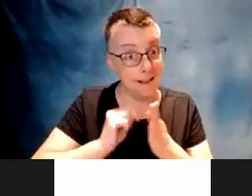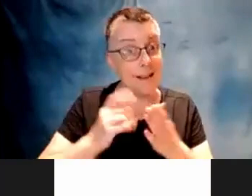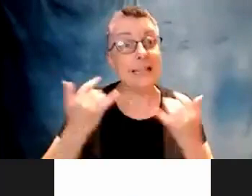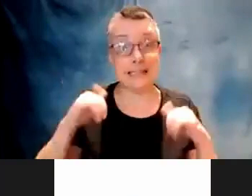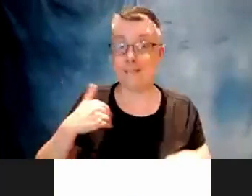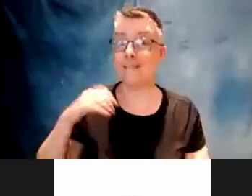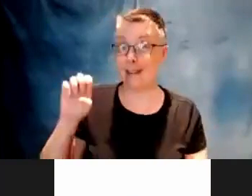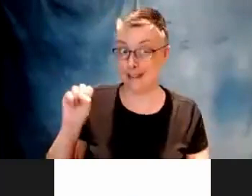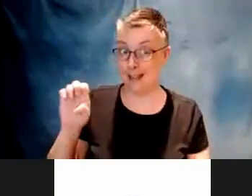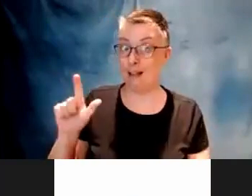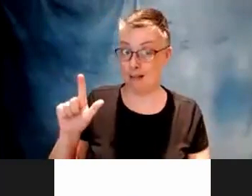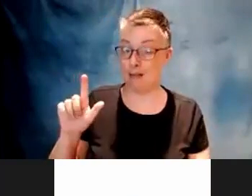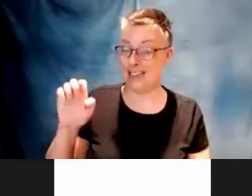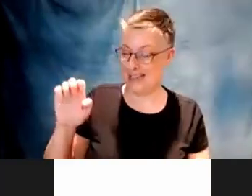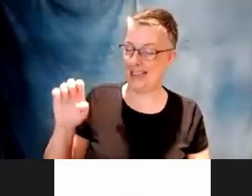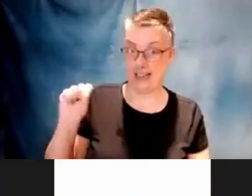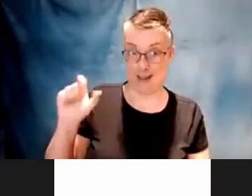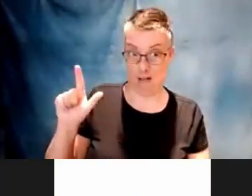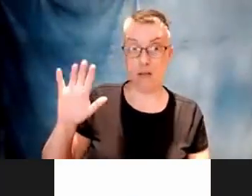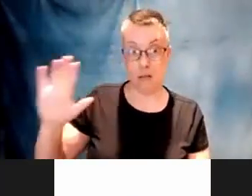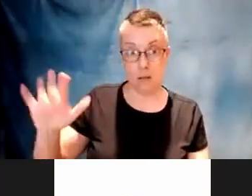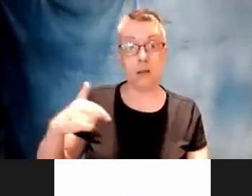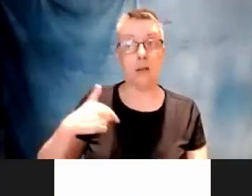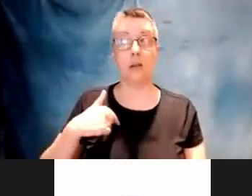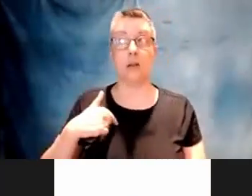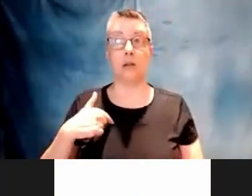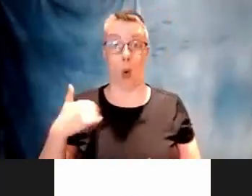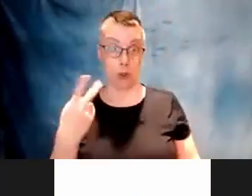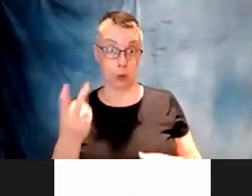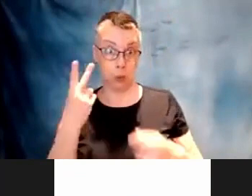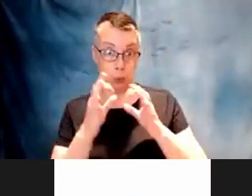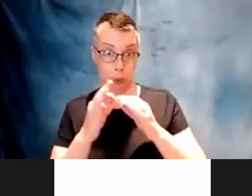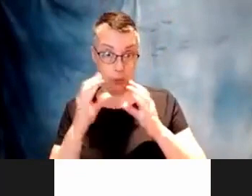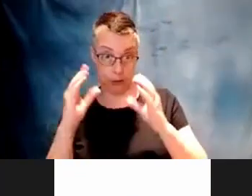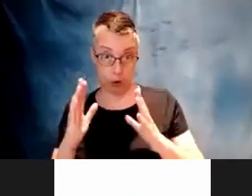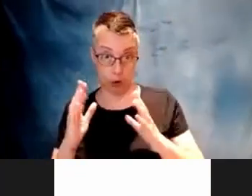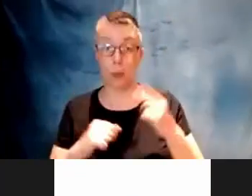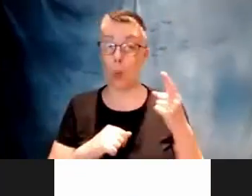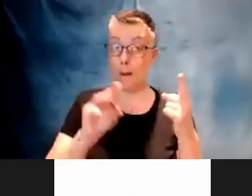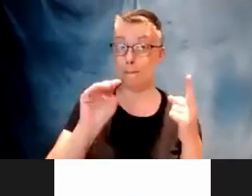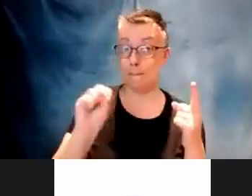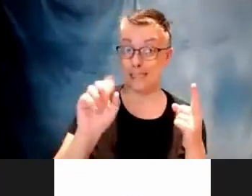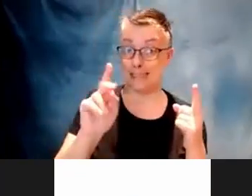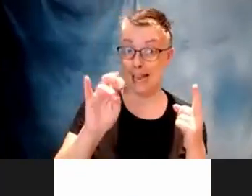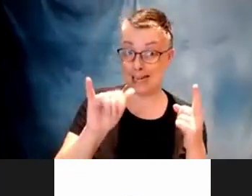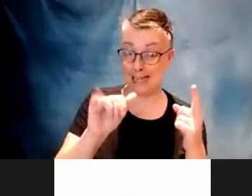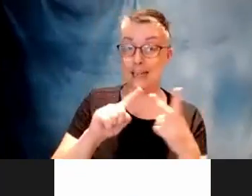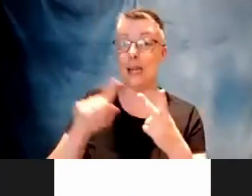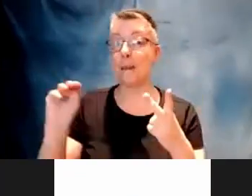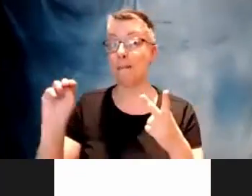ESL. So bilingual, I had 2 teachers. One was Miss Kennedy and Mr.